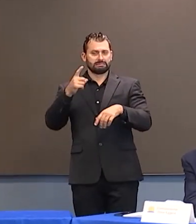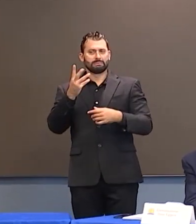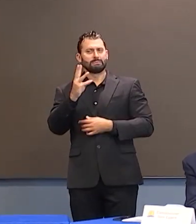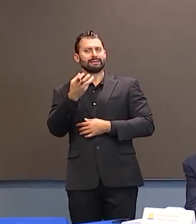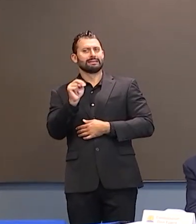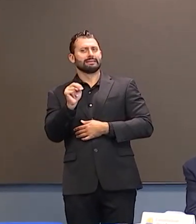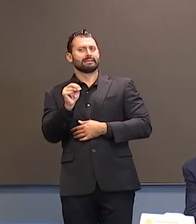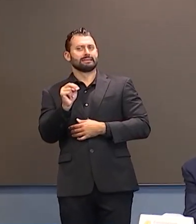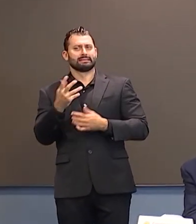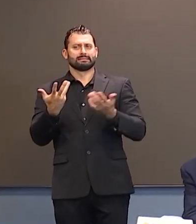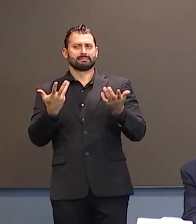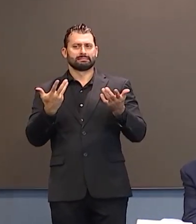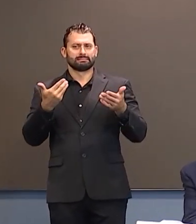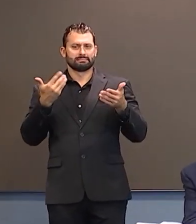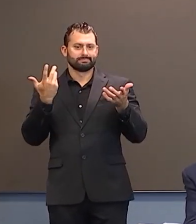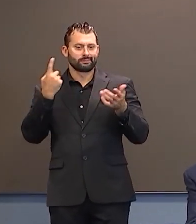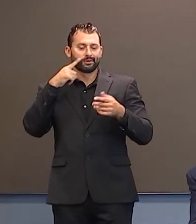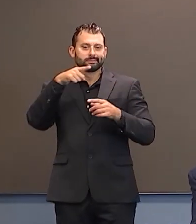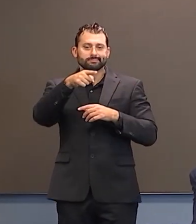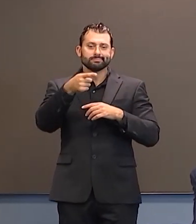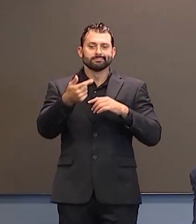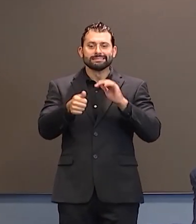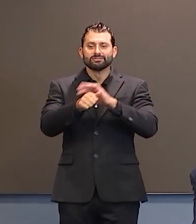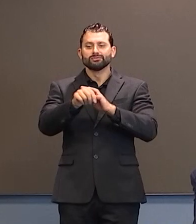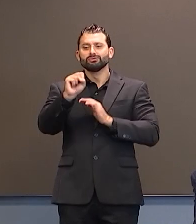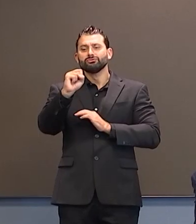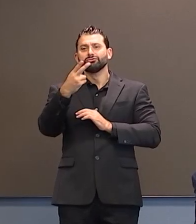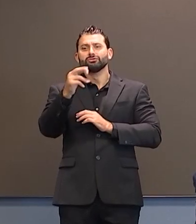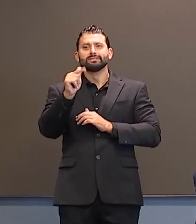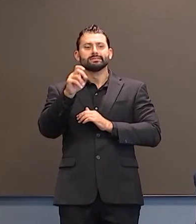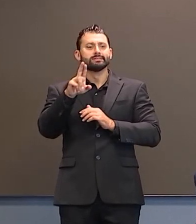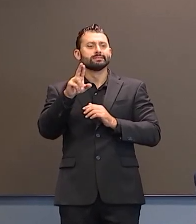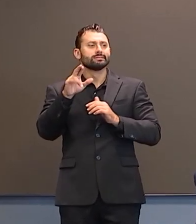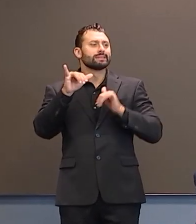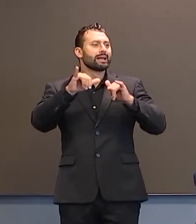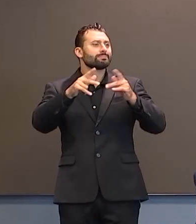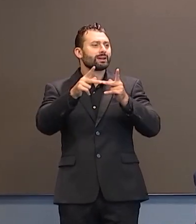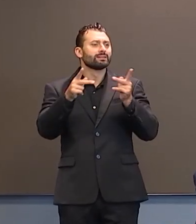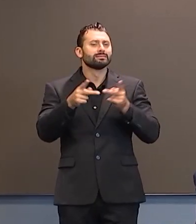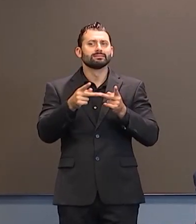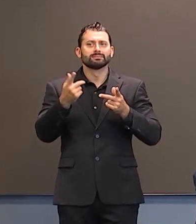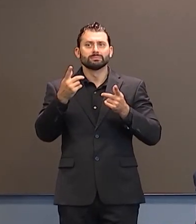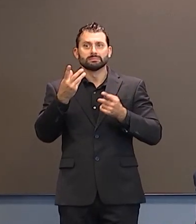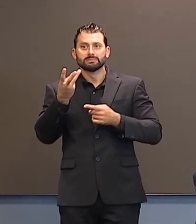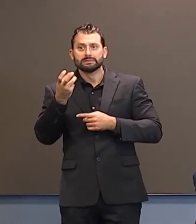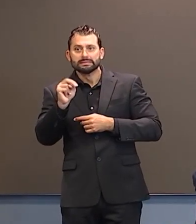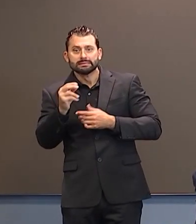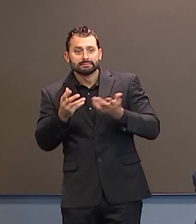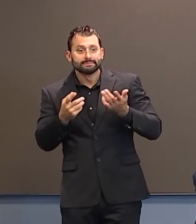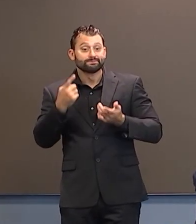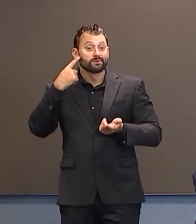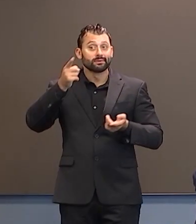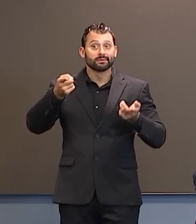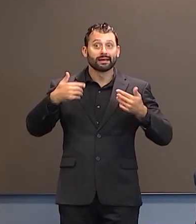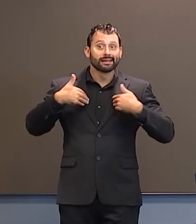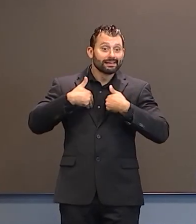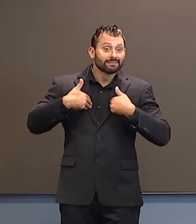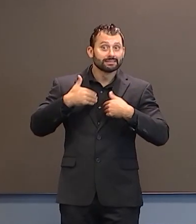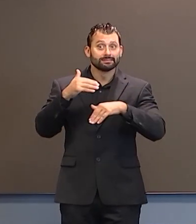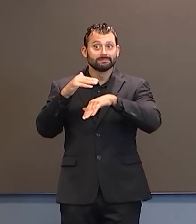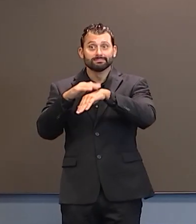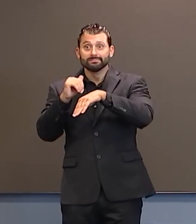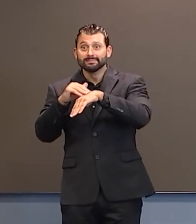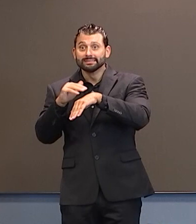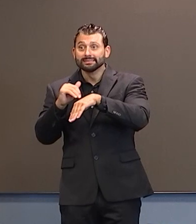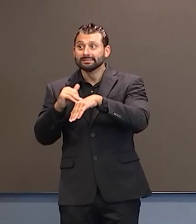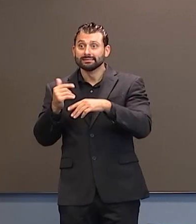they should proceed to number one and two pets come into play too so where where would those pet shelters be and is that